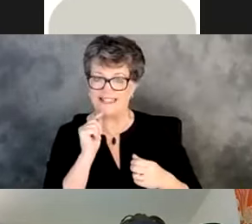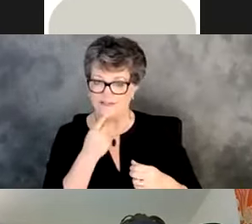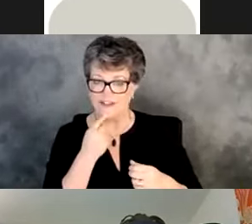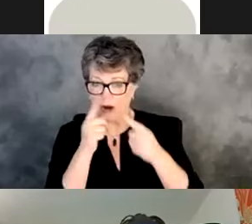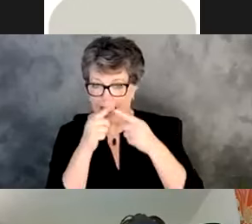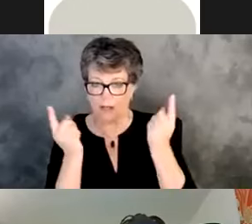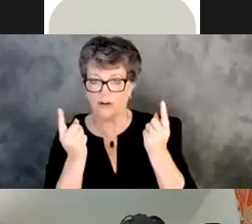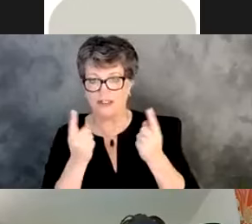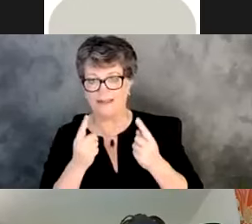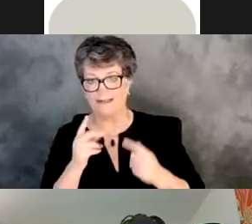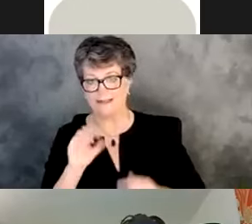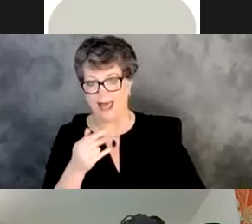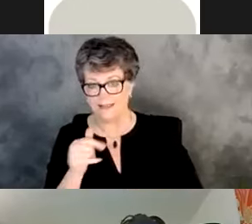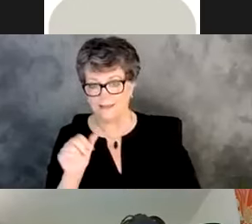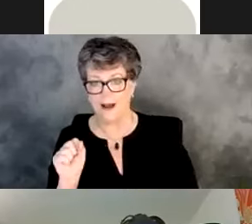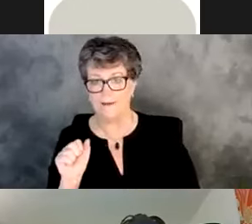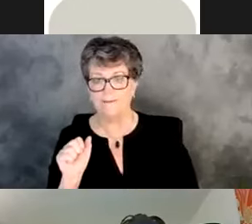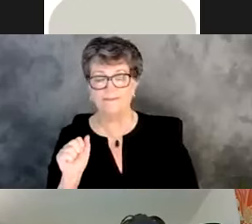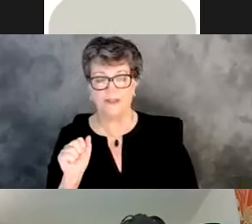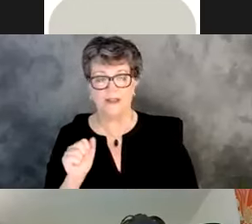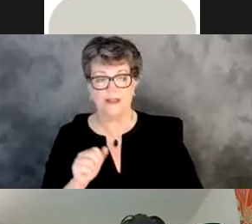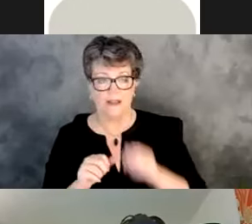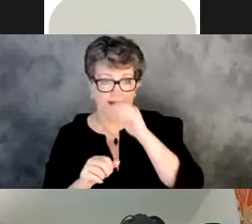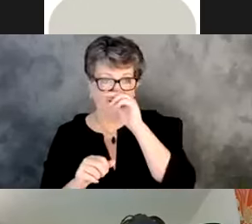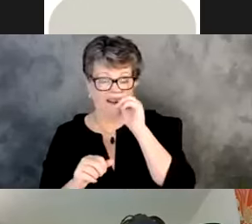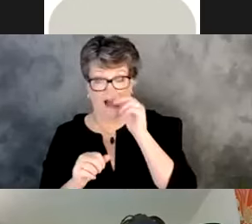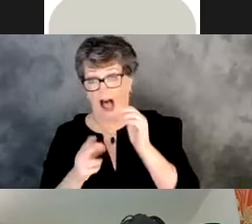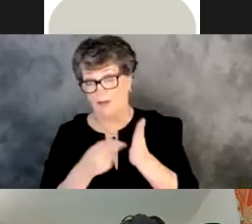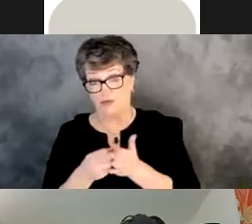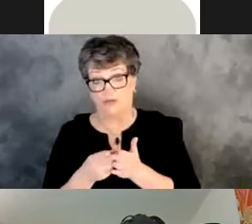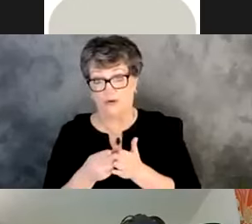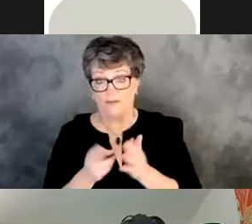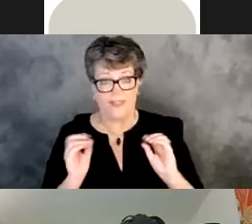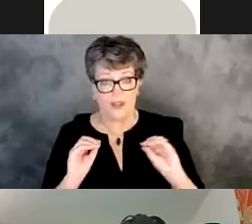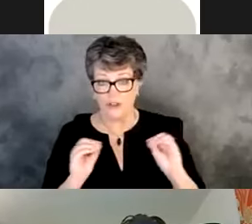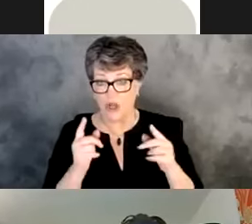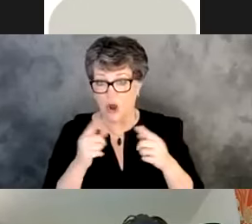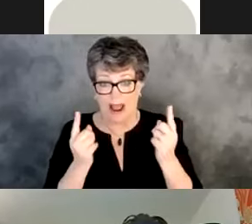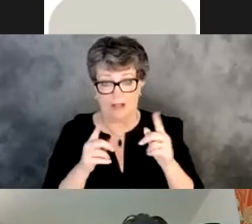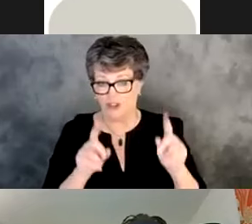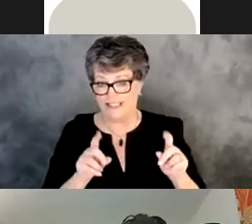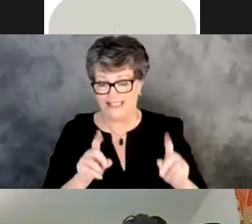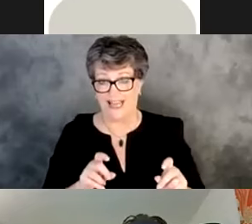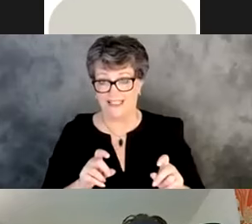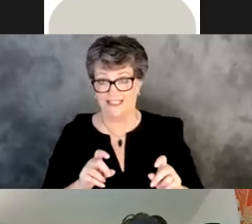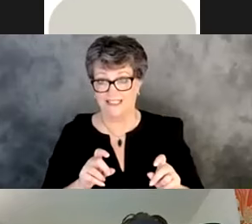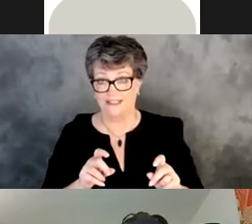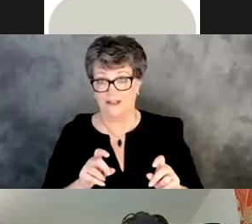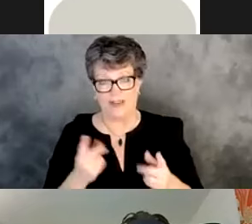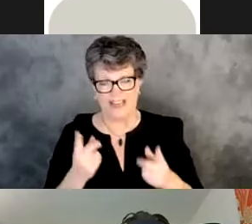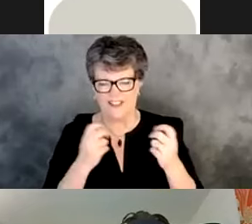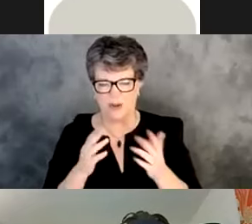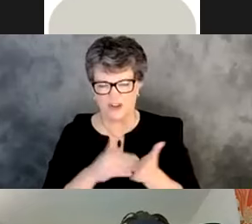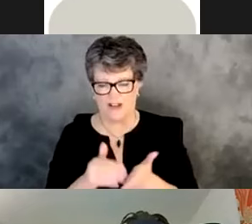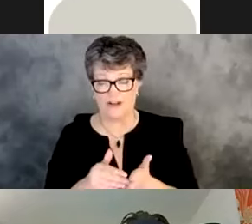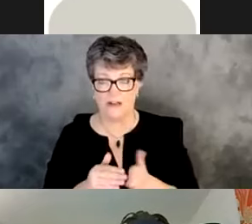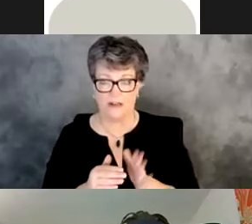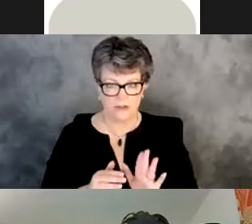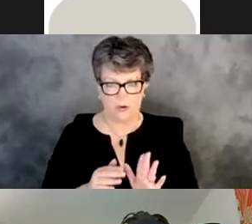allergy. But we really, I'll be truthful, there's no allergy test. We get this question a lot. Like, okay, so